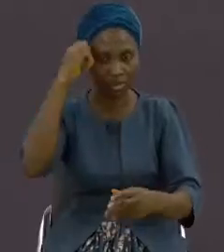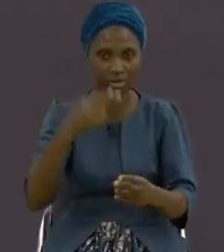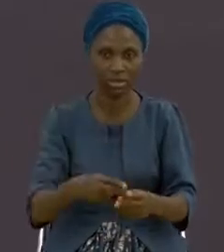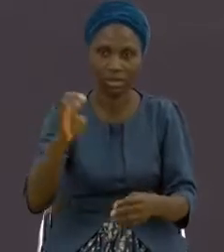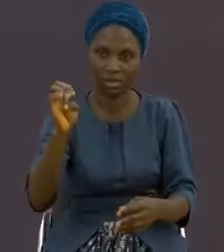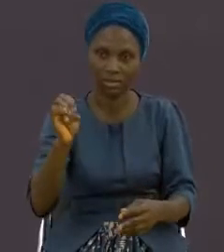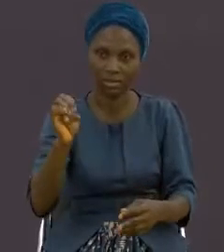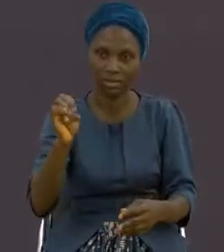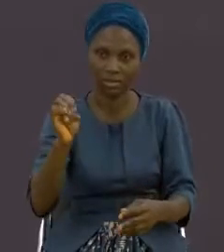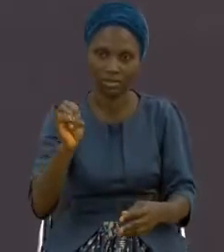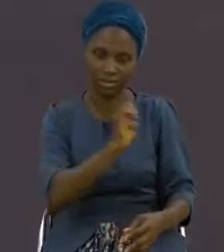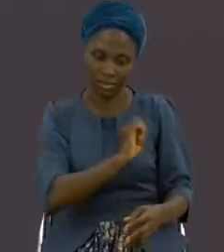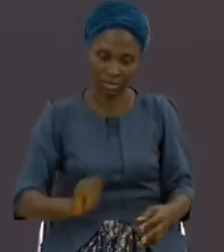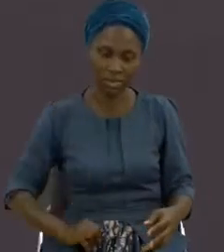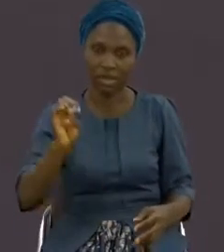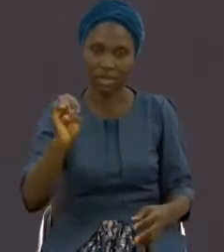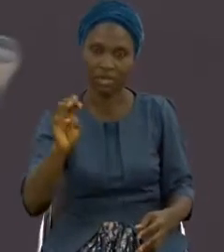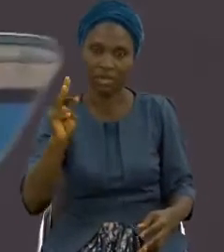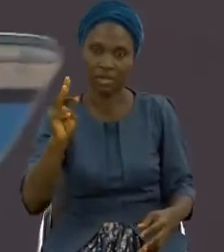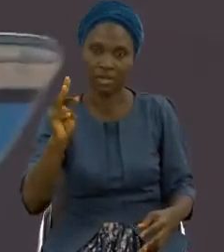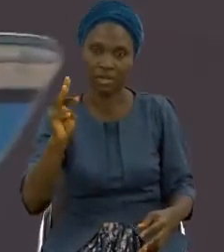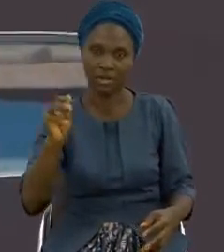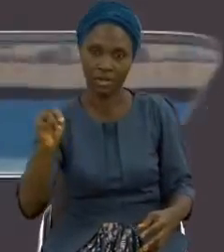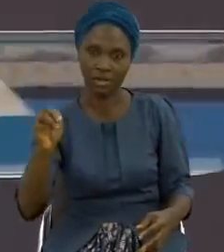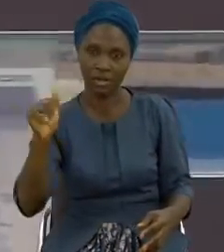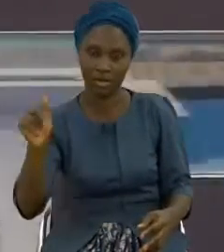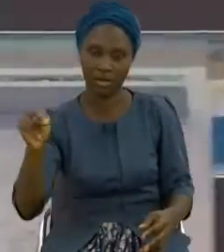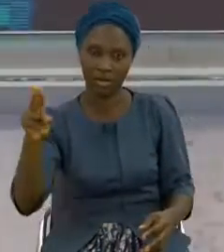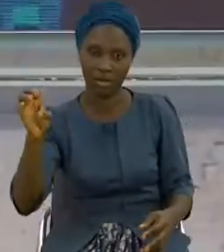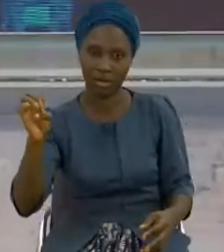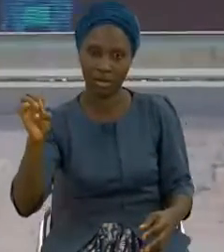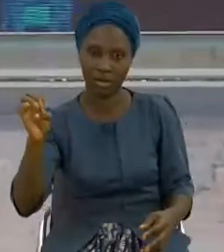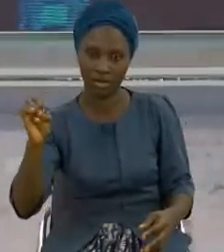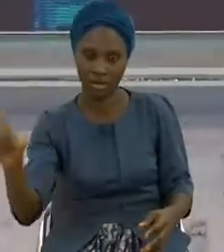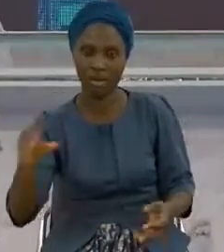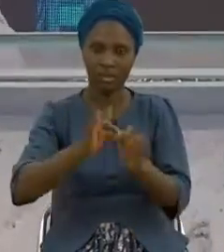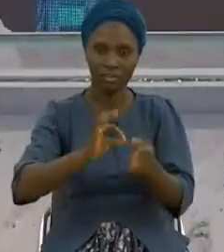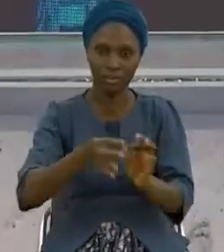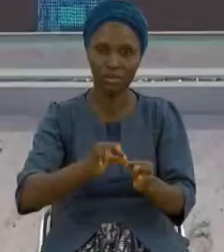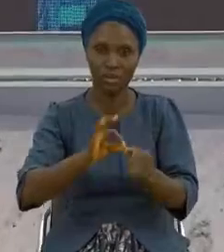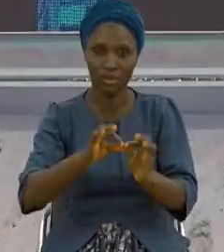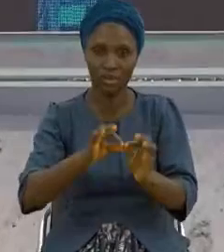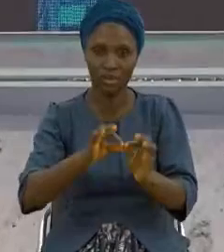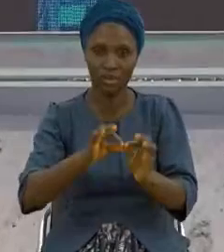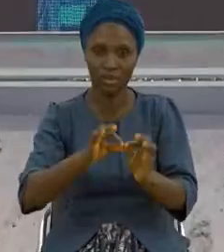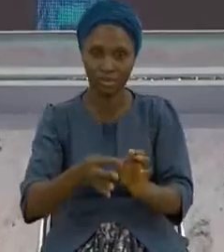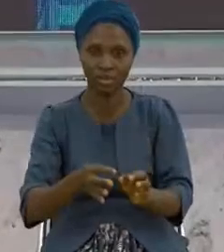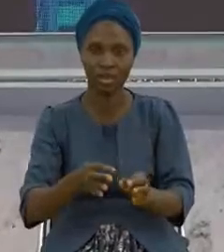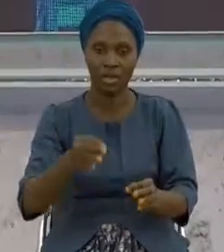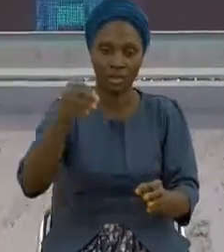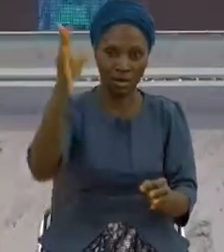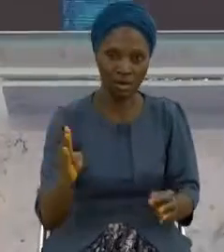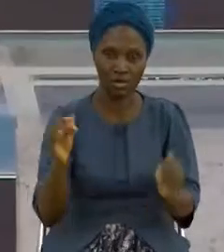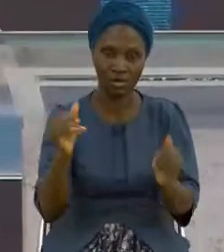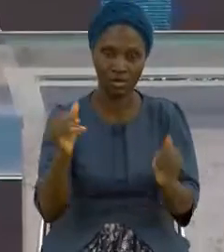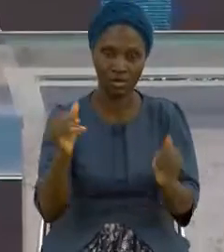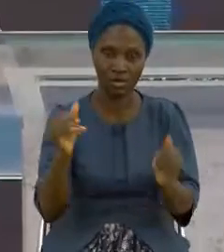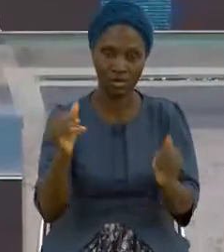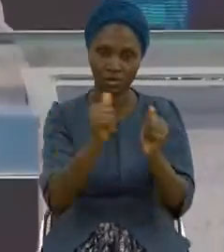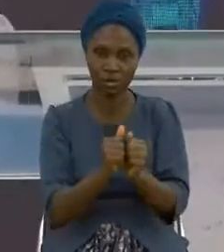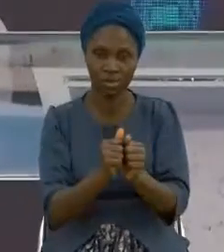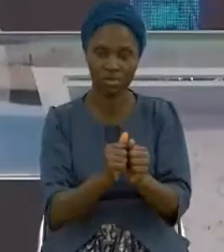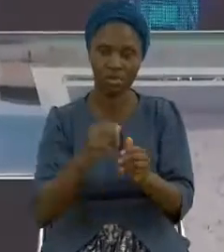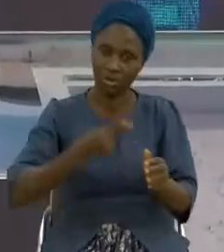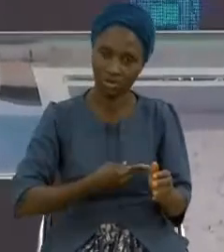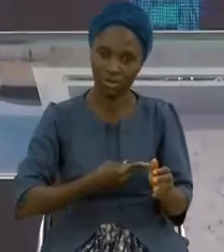interpreted, is God with us. God with us. At that